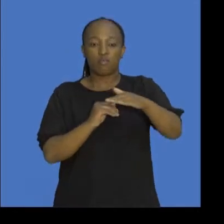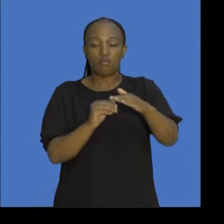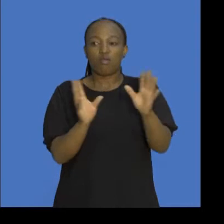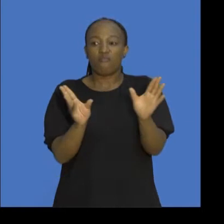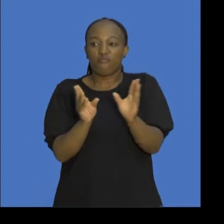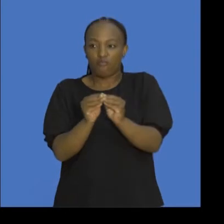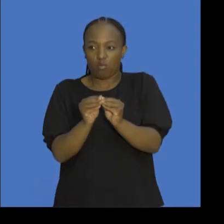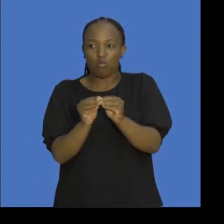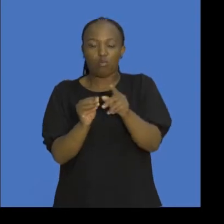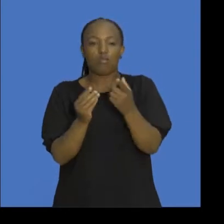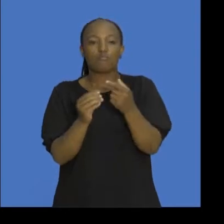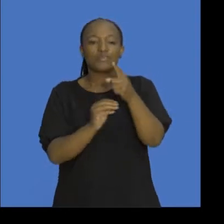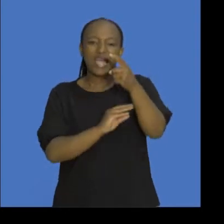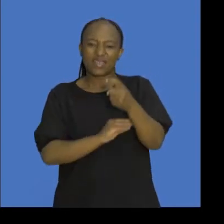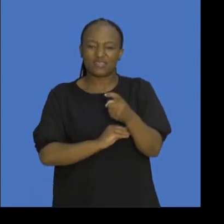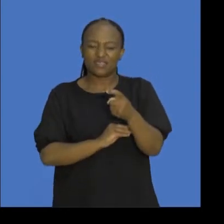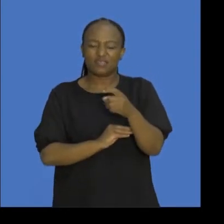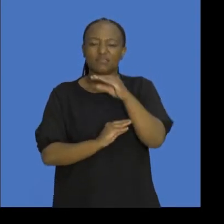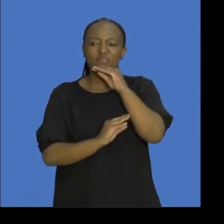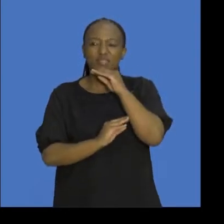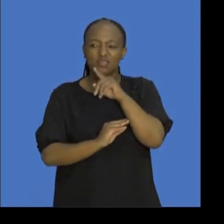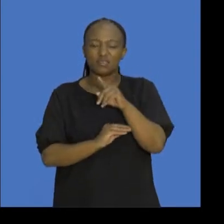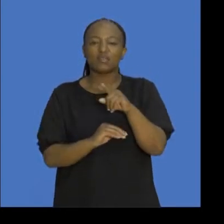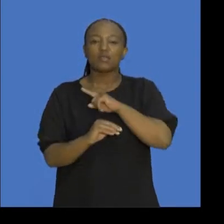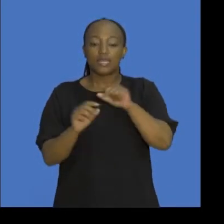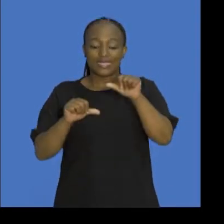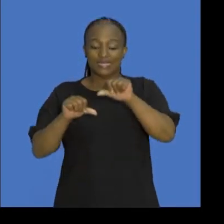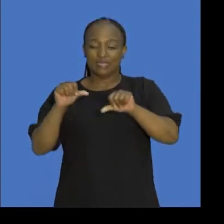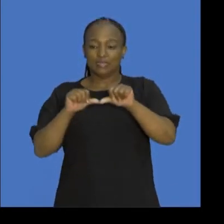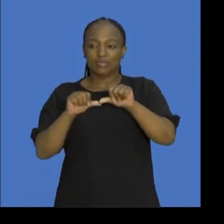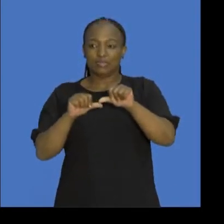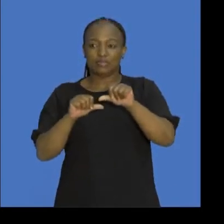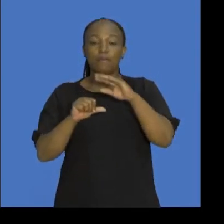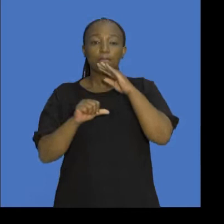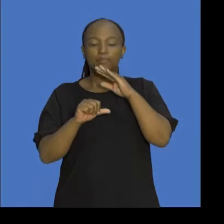of x. So this is called sigma. That science means